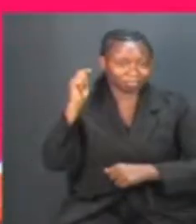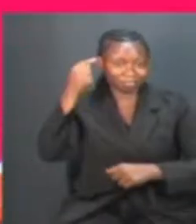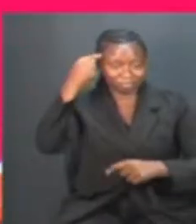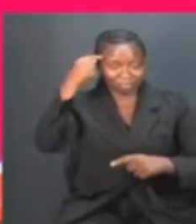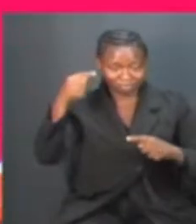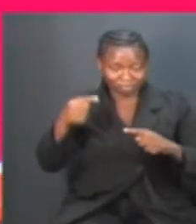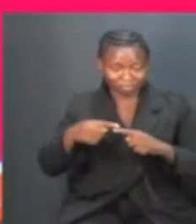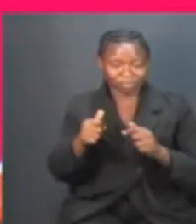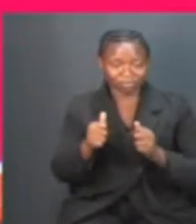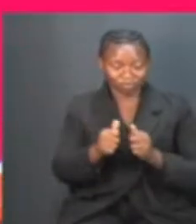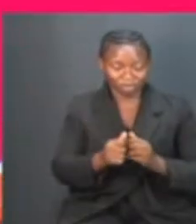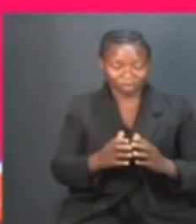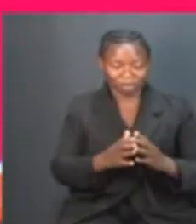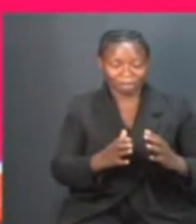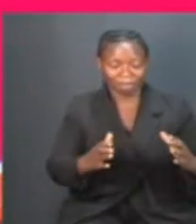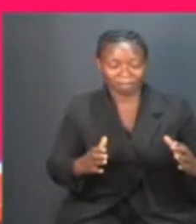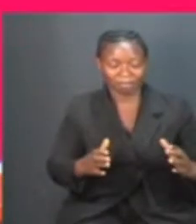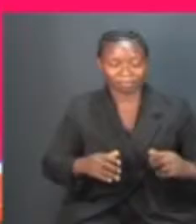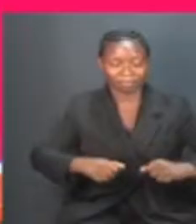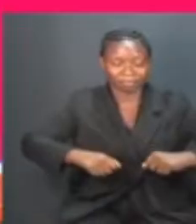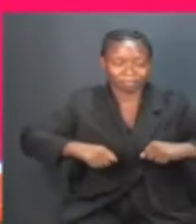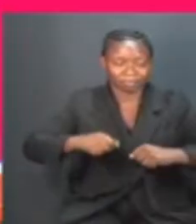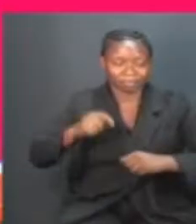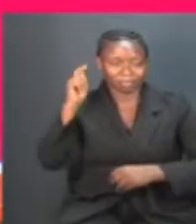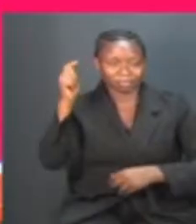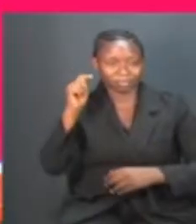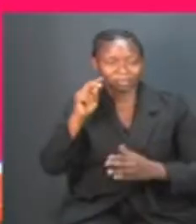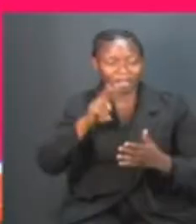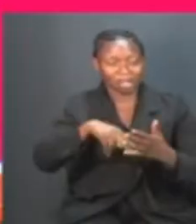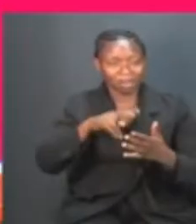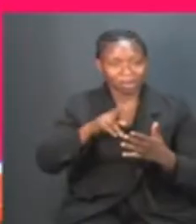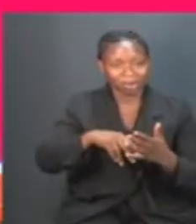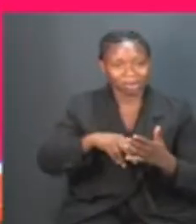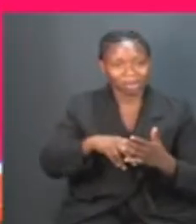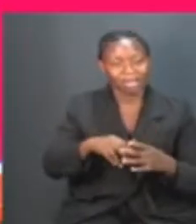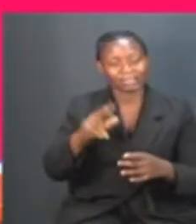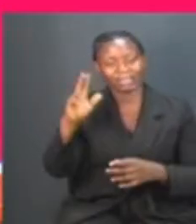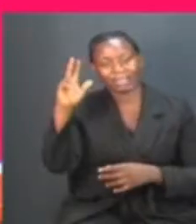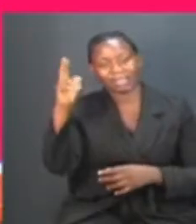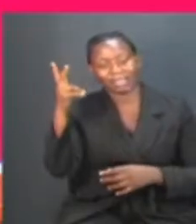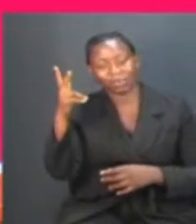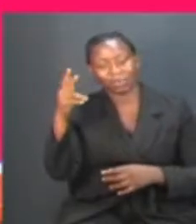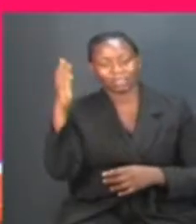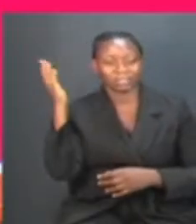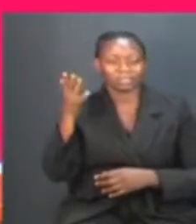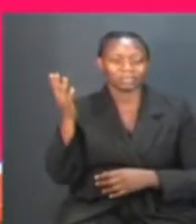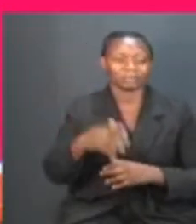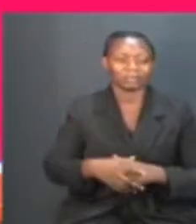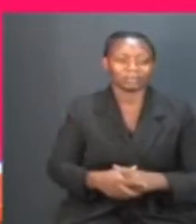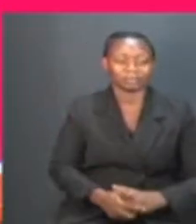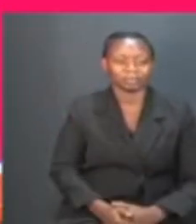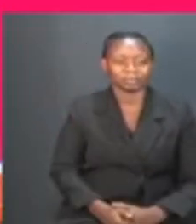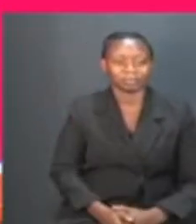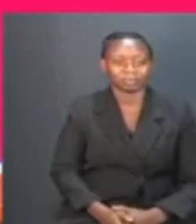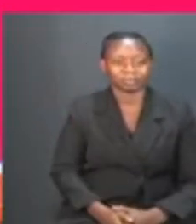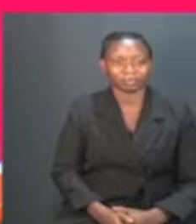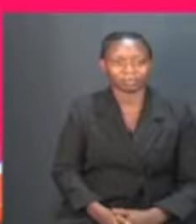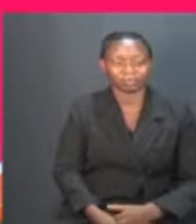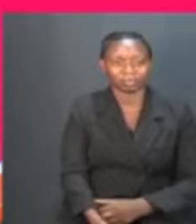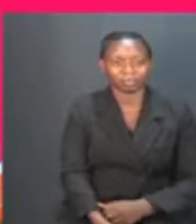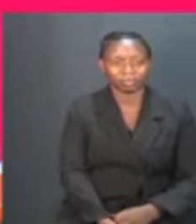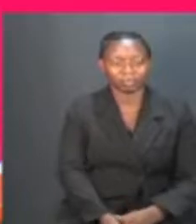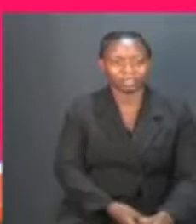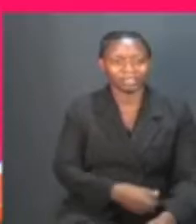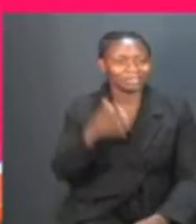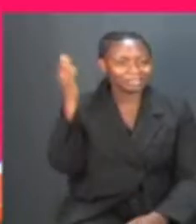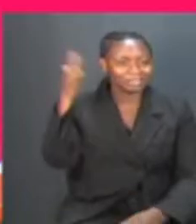the majority whip that could be taken as the third statement. That is why. What's the statement